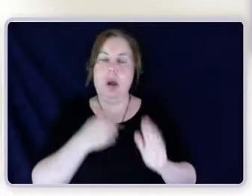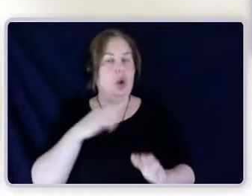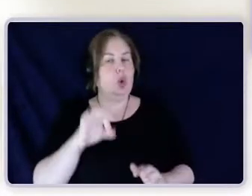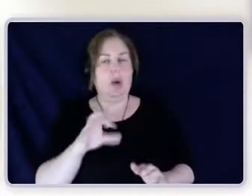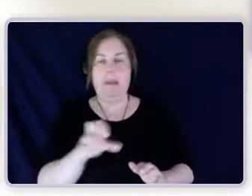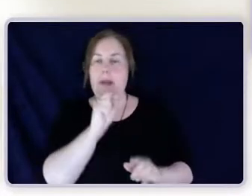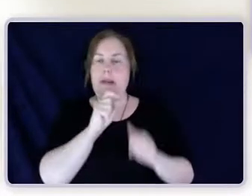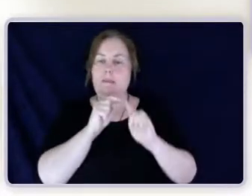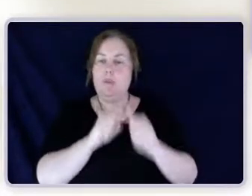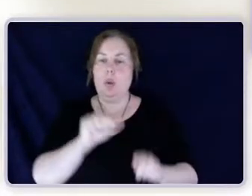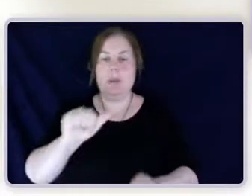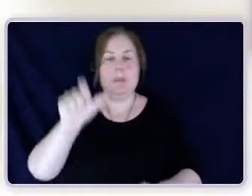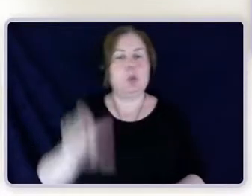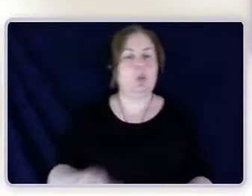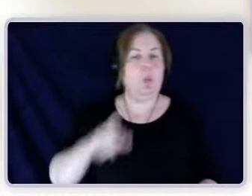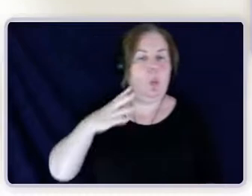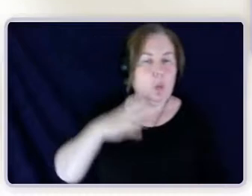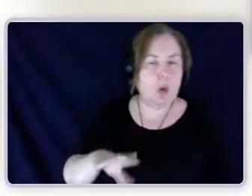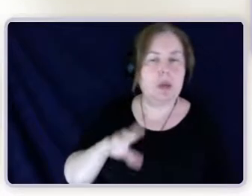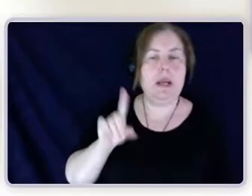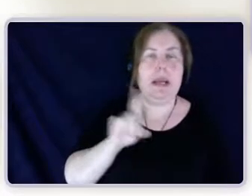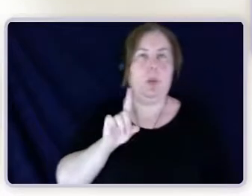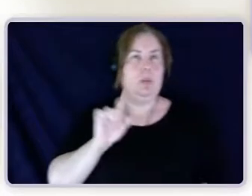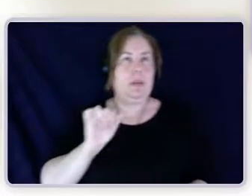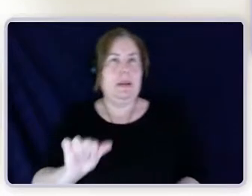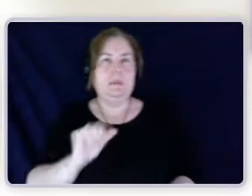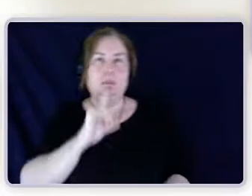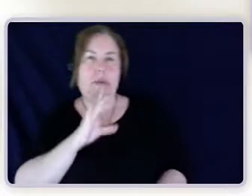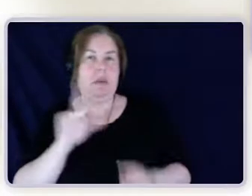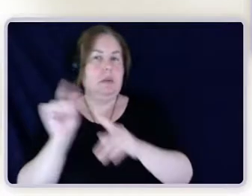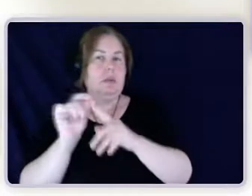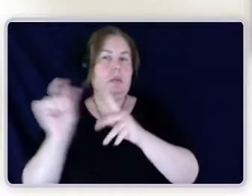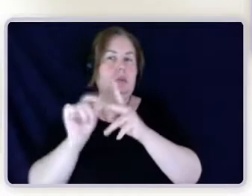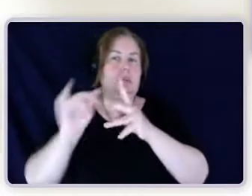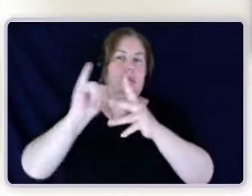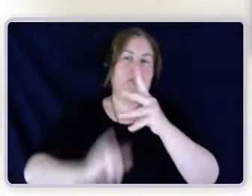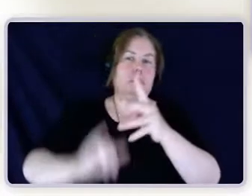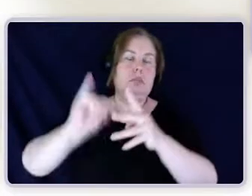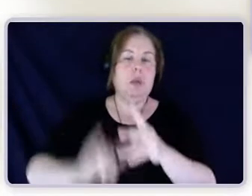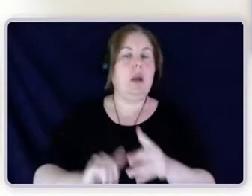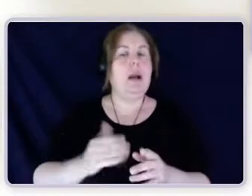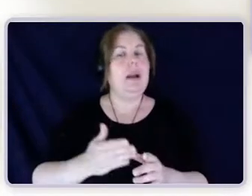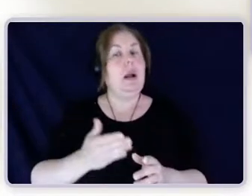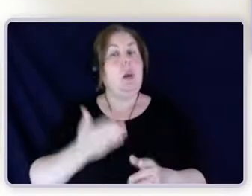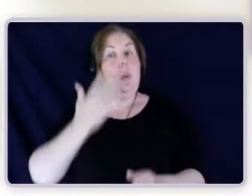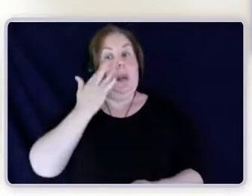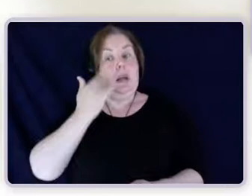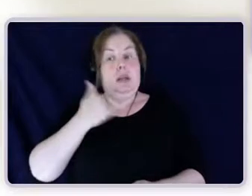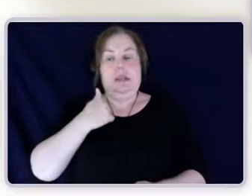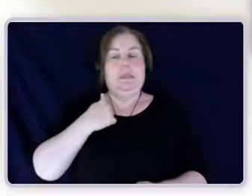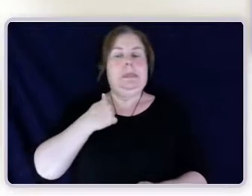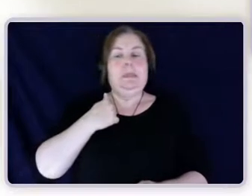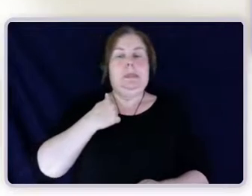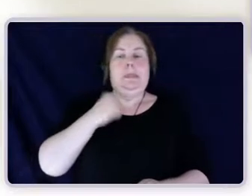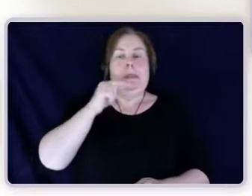don't have to do what they are wanting. And that is if to do so would result